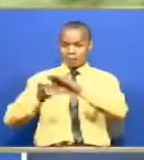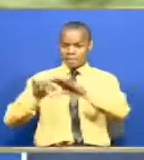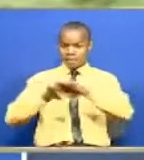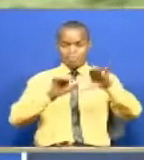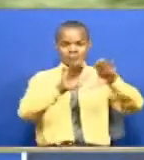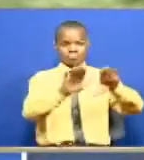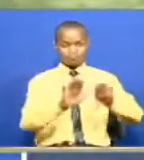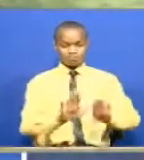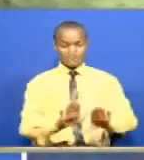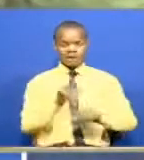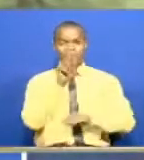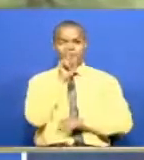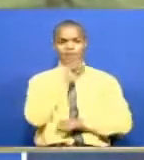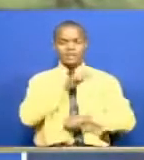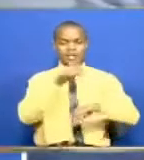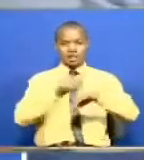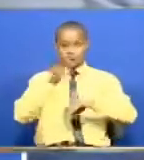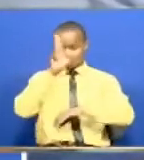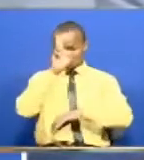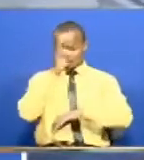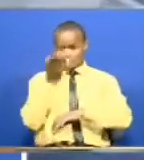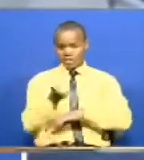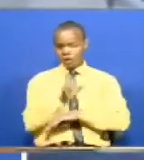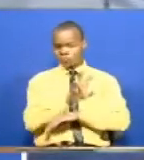the tight watch of police officers.